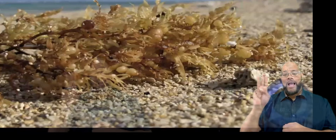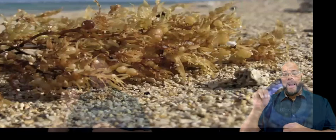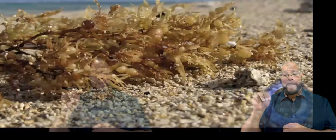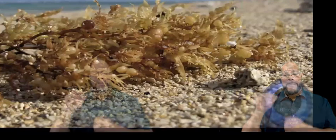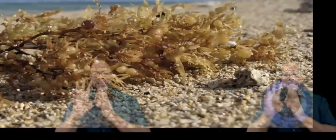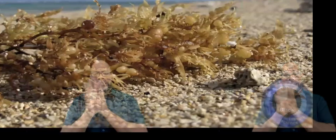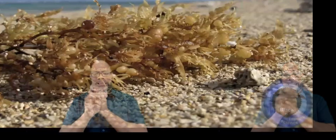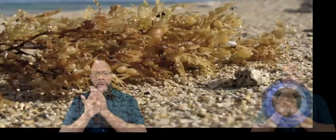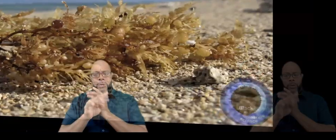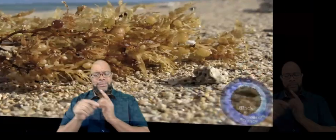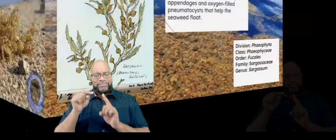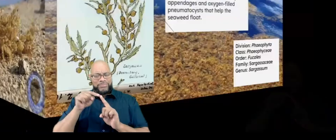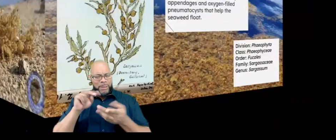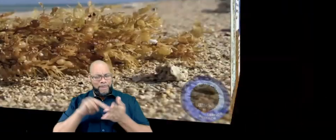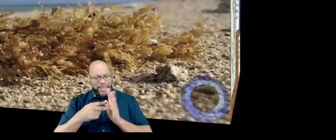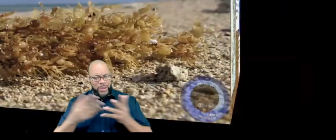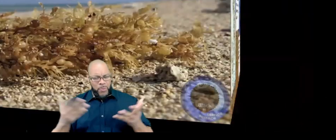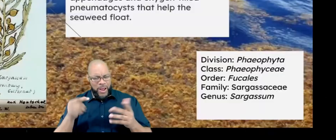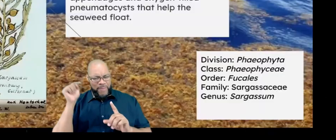Sargasm Seaweed?